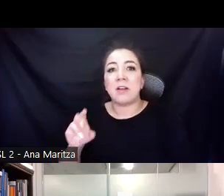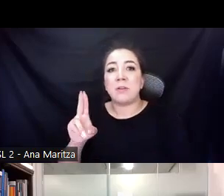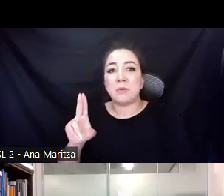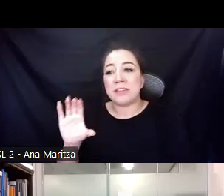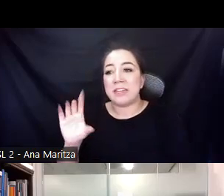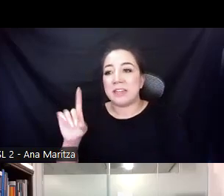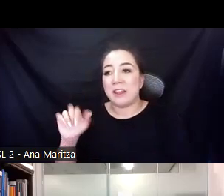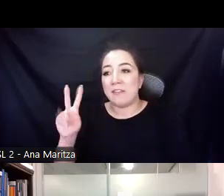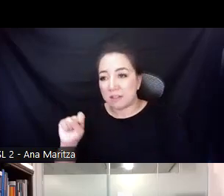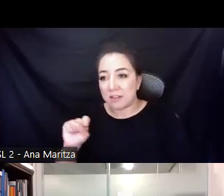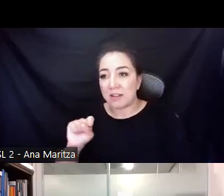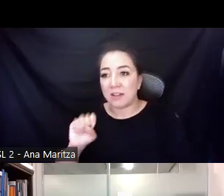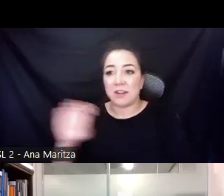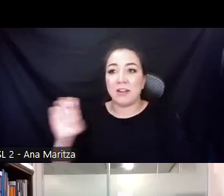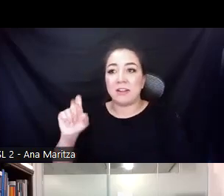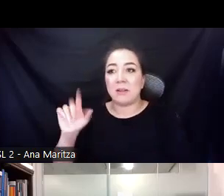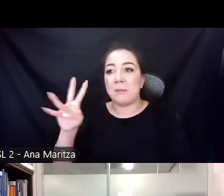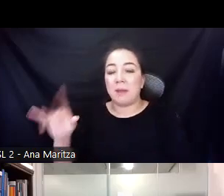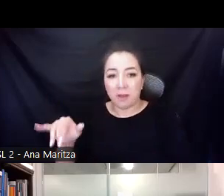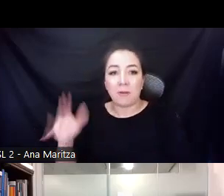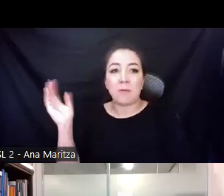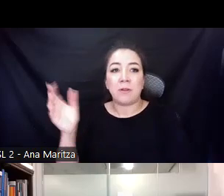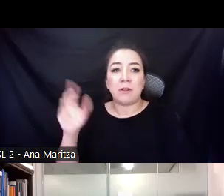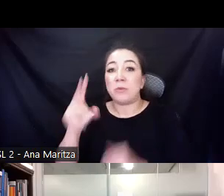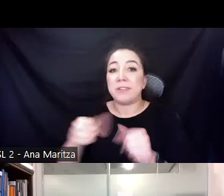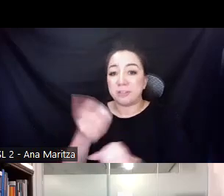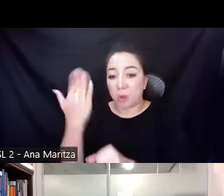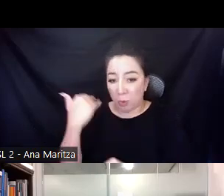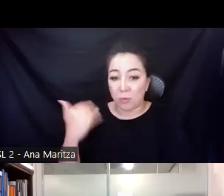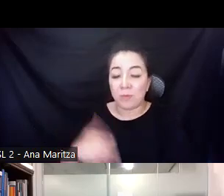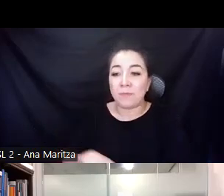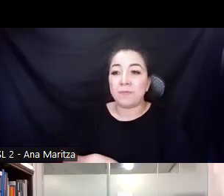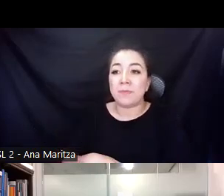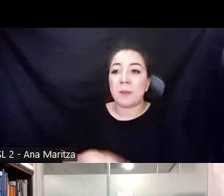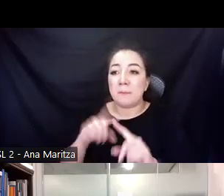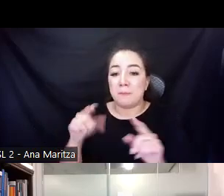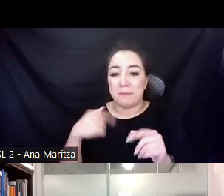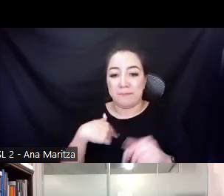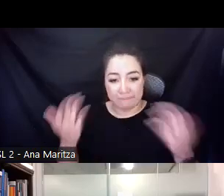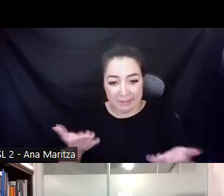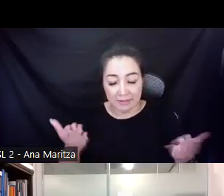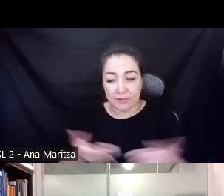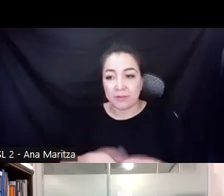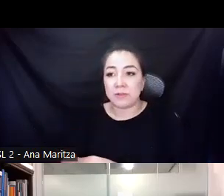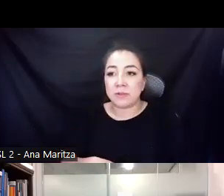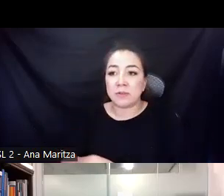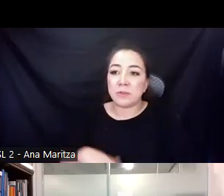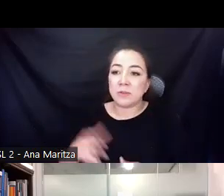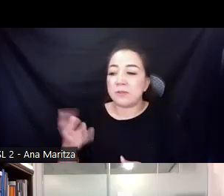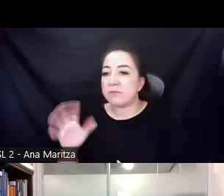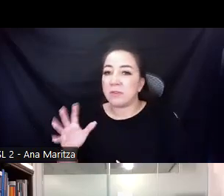in the East Bay made a presentation 2 years ago. But I'm here to sort of